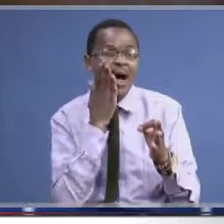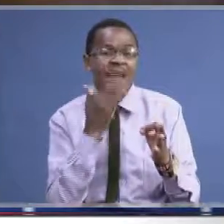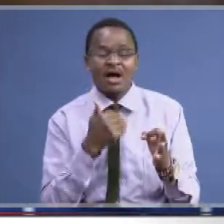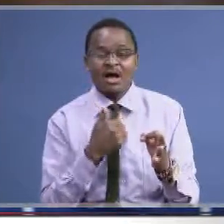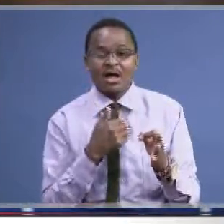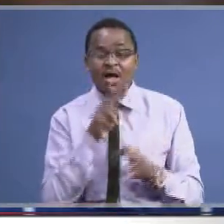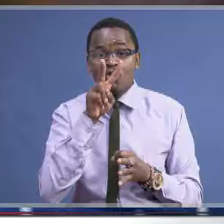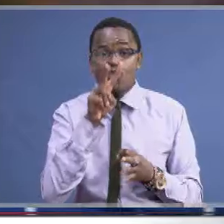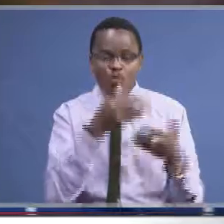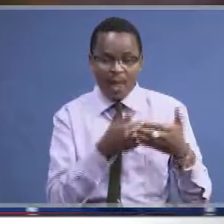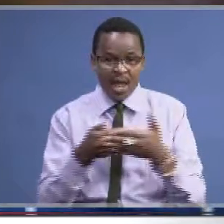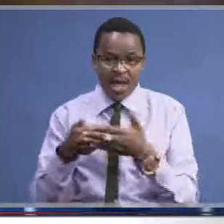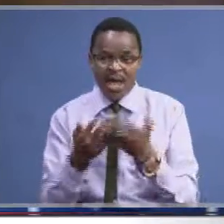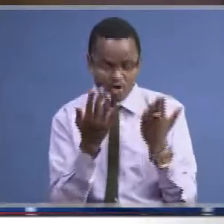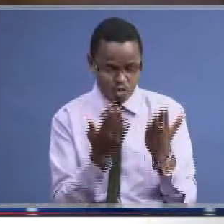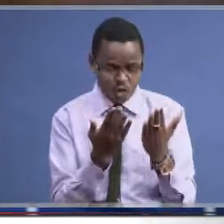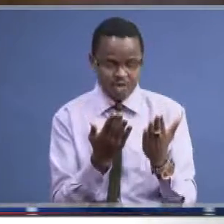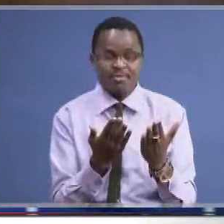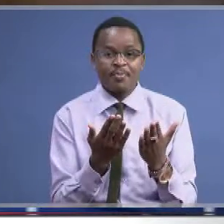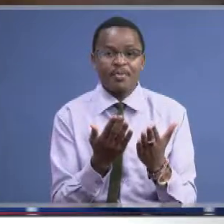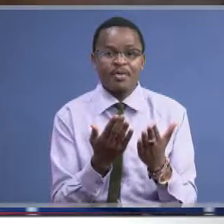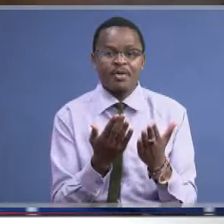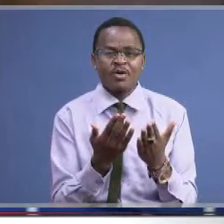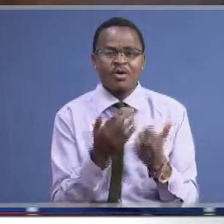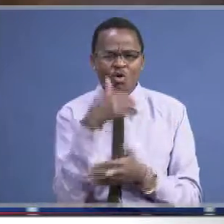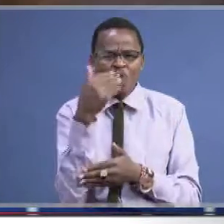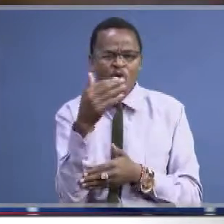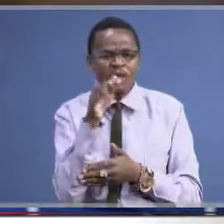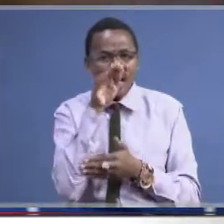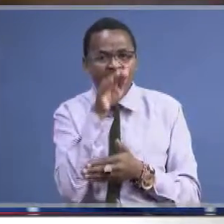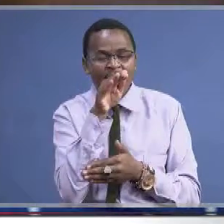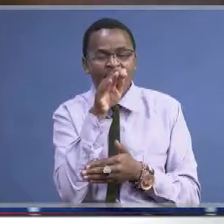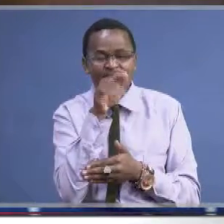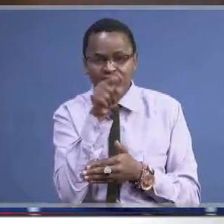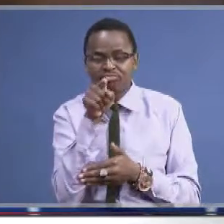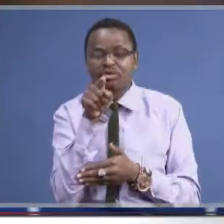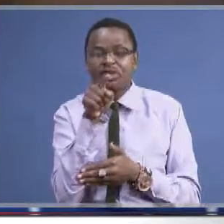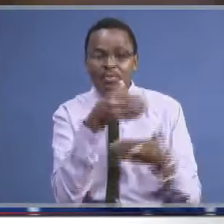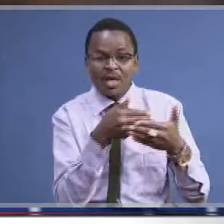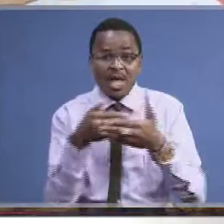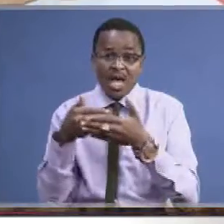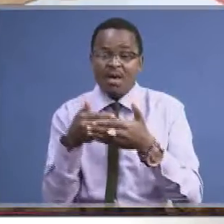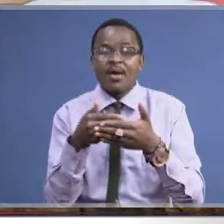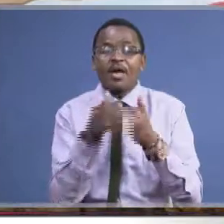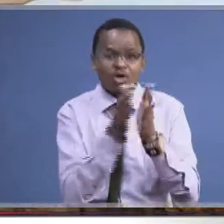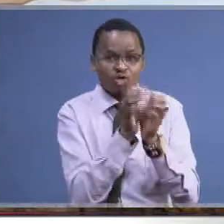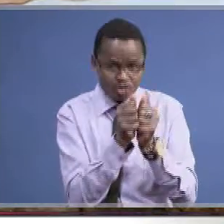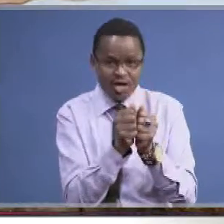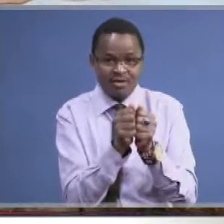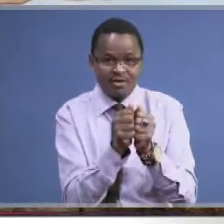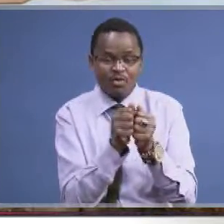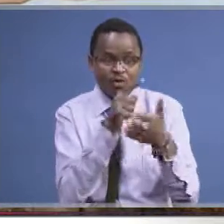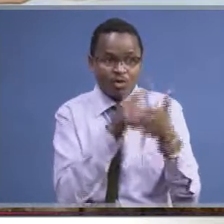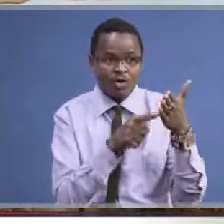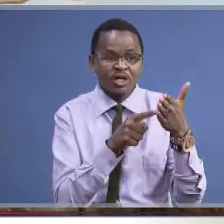have two babies, twins, we always request that the mothers breastfeed these babies together. All a mother needs